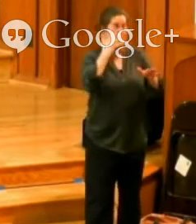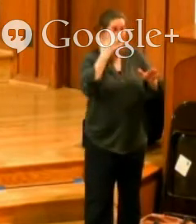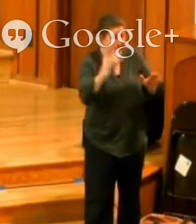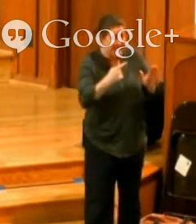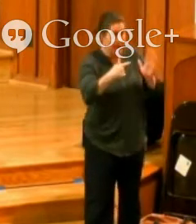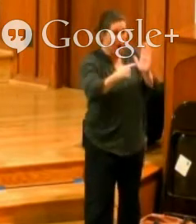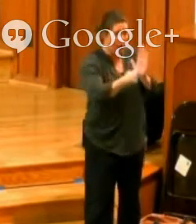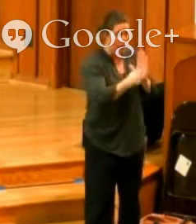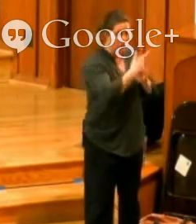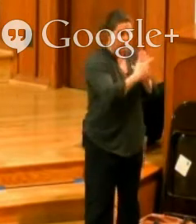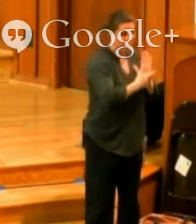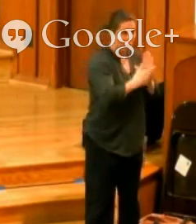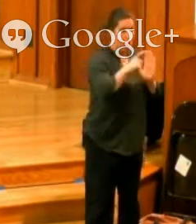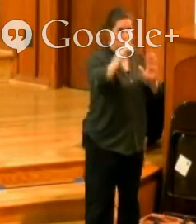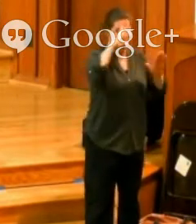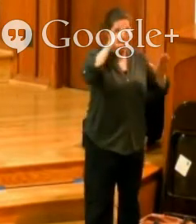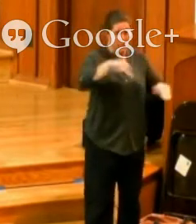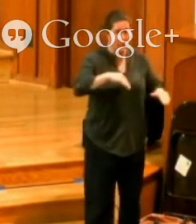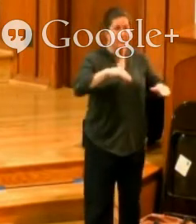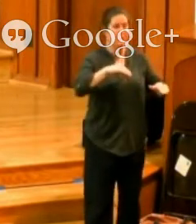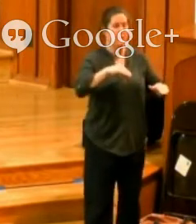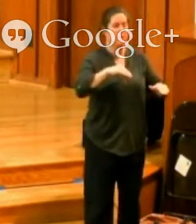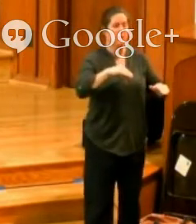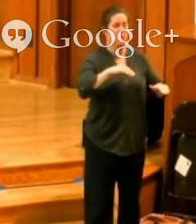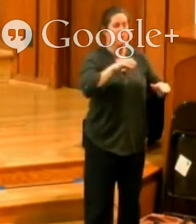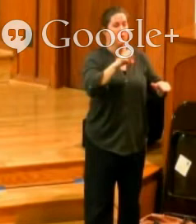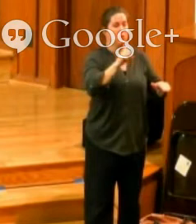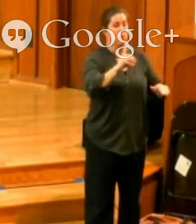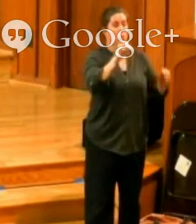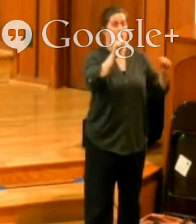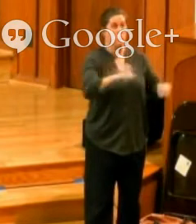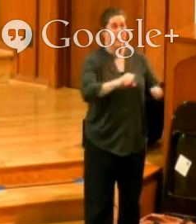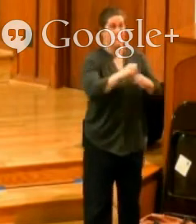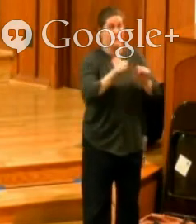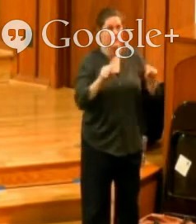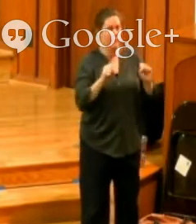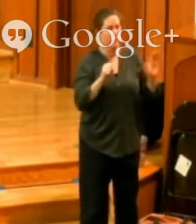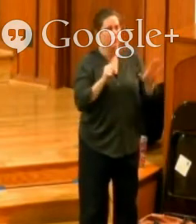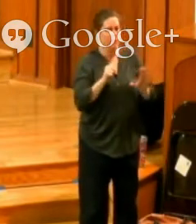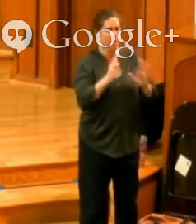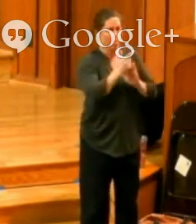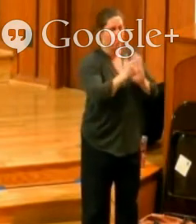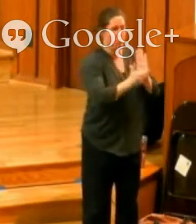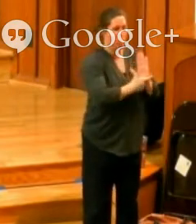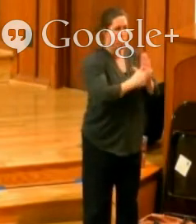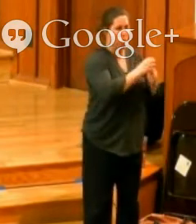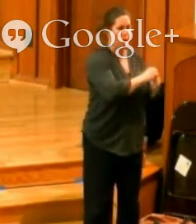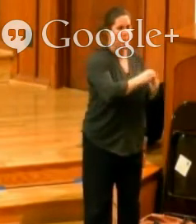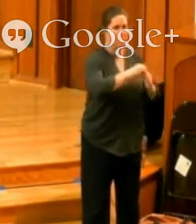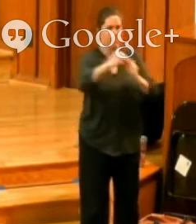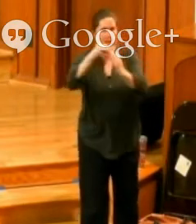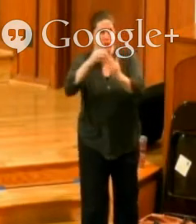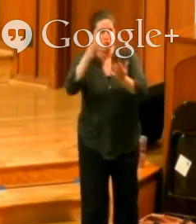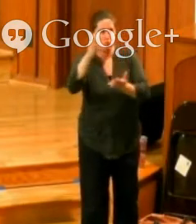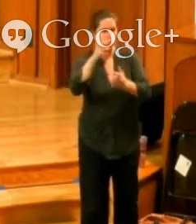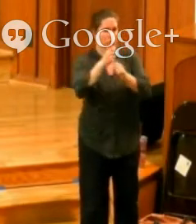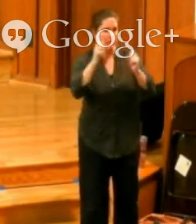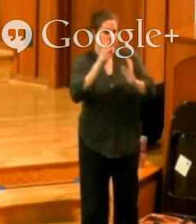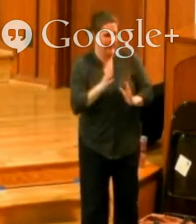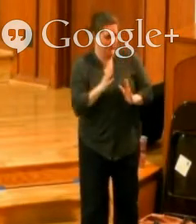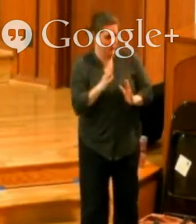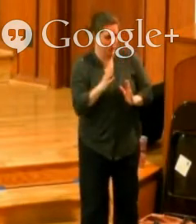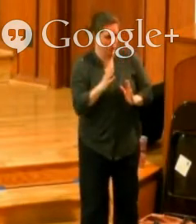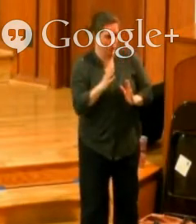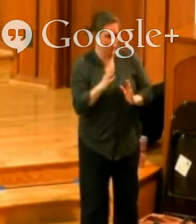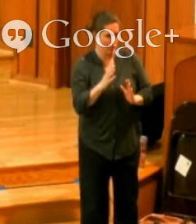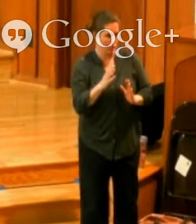obedient in order to be saved. The law doesn't save you. The law points you to a Savior. Amen? And when the law points you to the Savior,